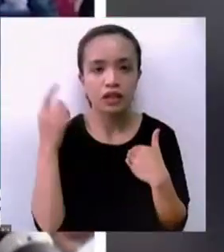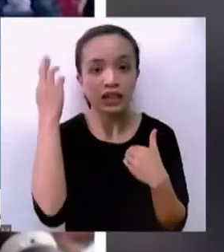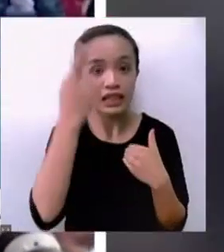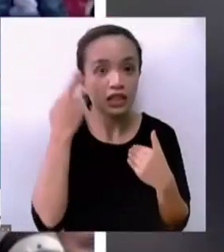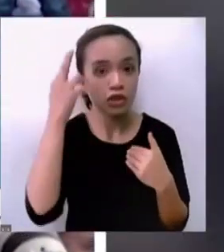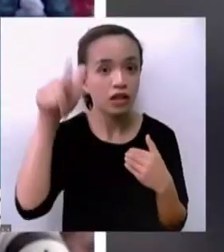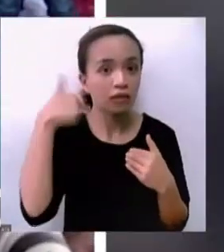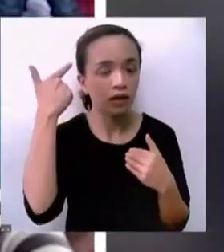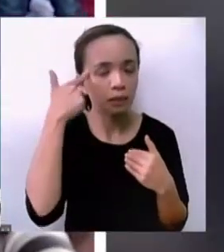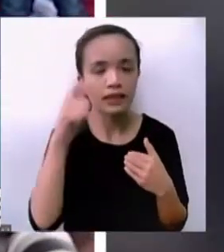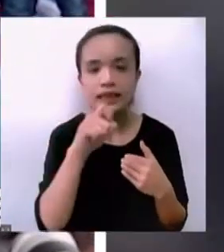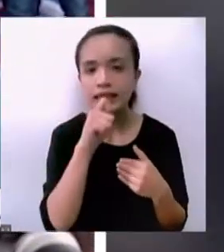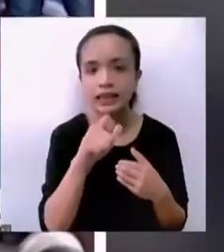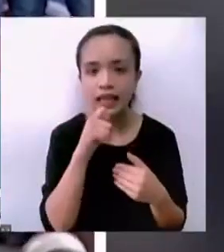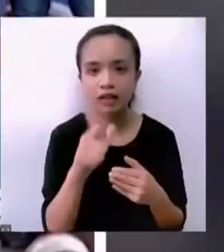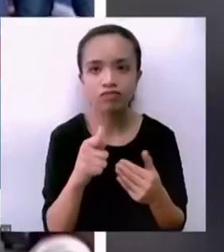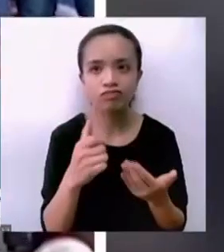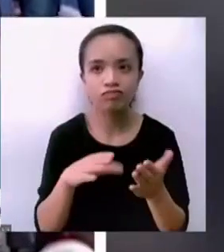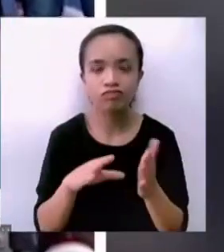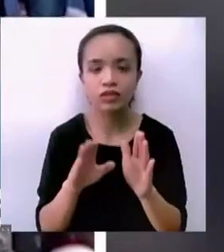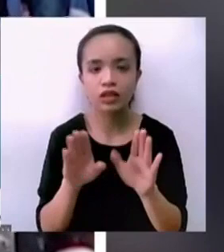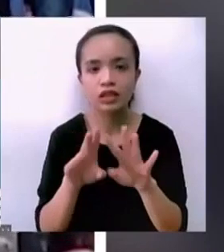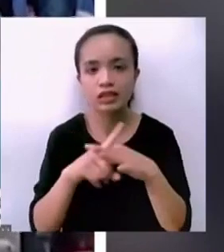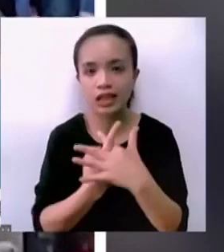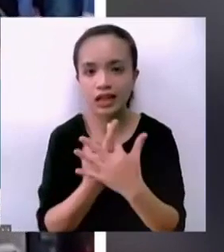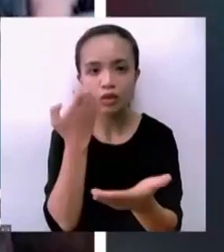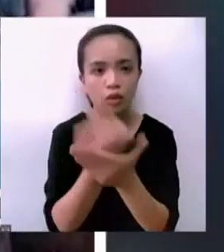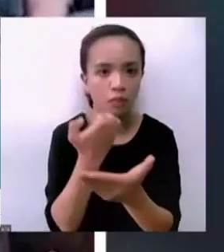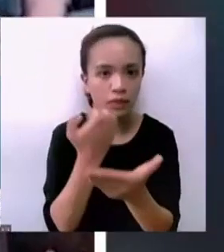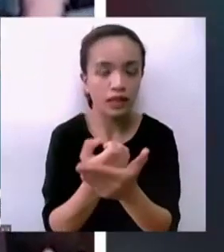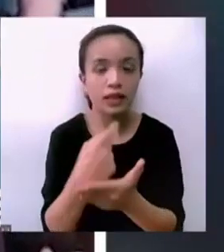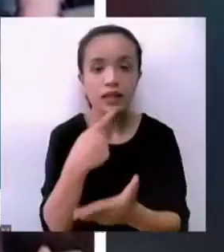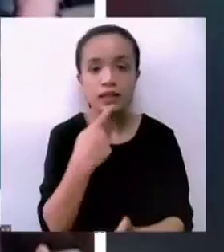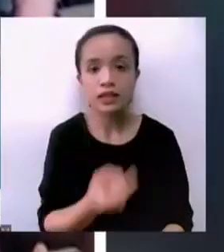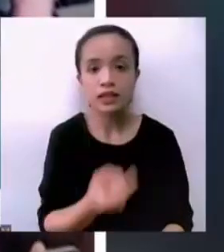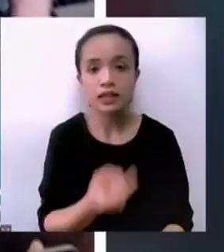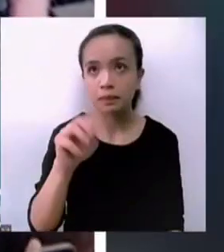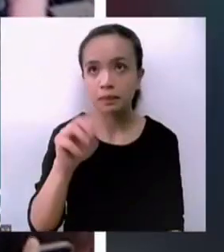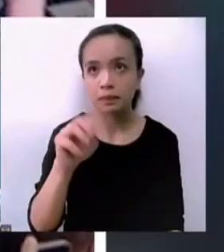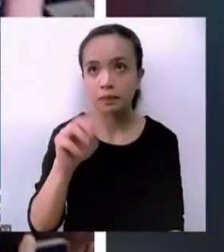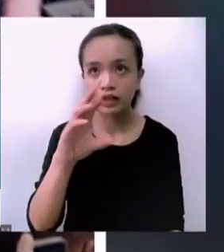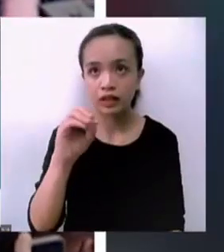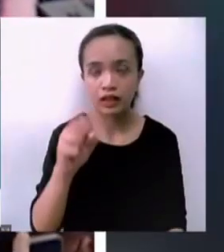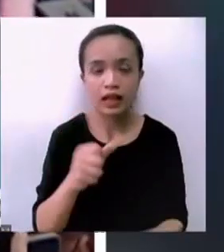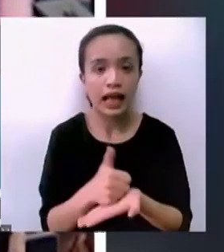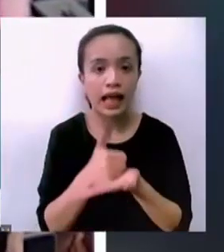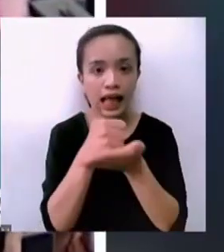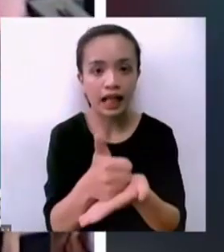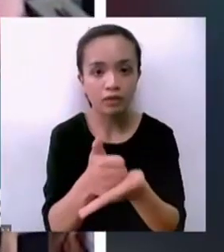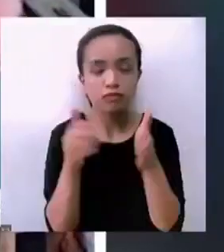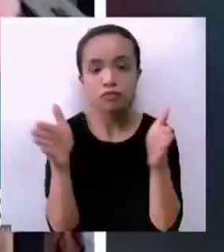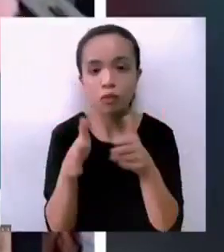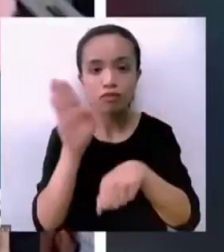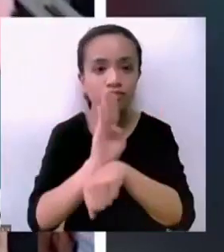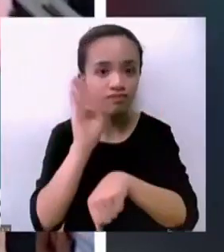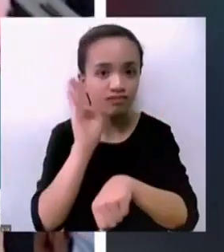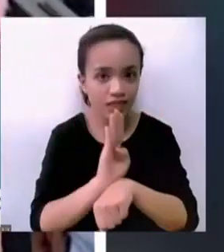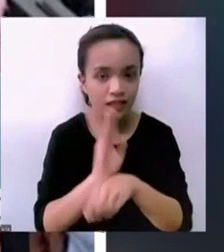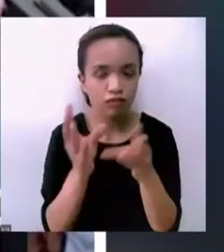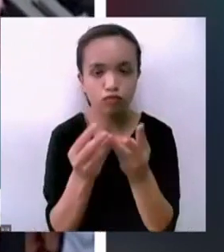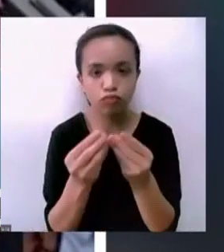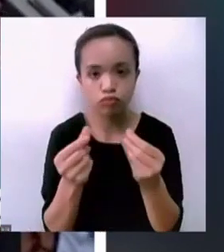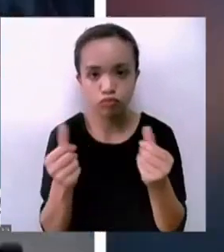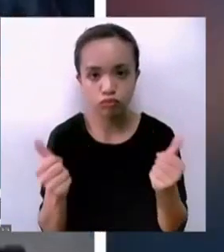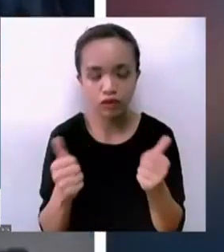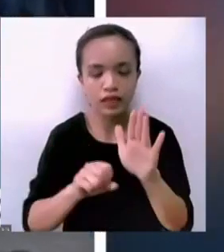to open the economy further. For his part, Marcos said he will help small businesses that were affected by the pandemic and will also